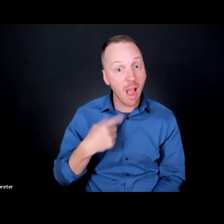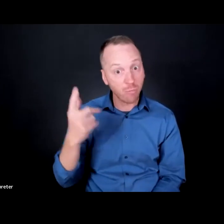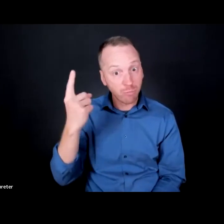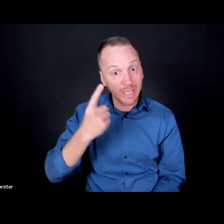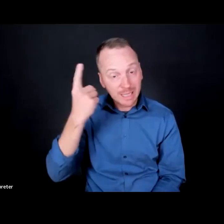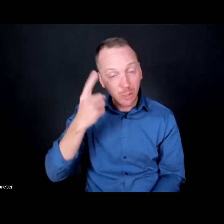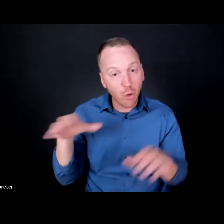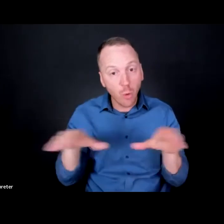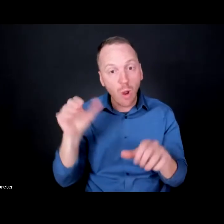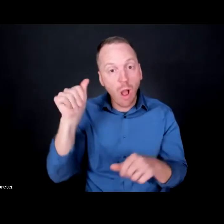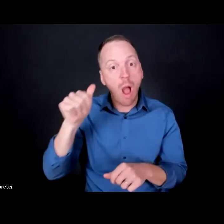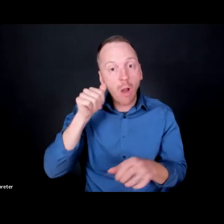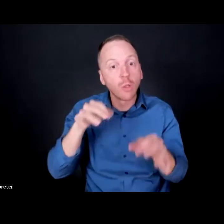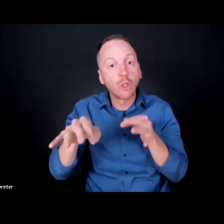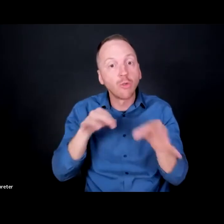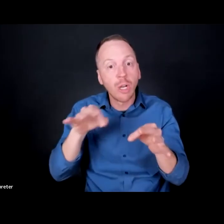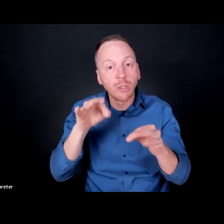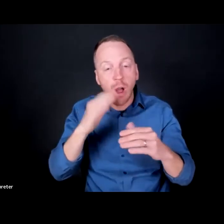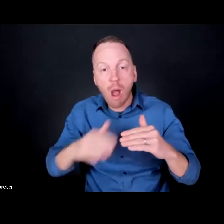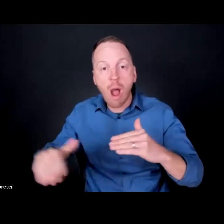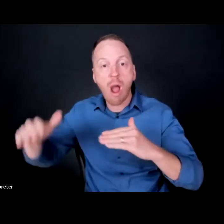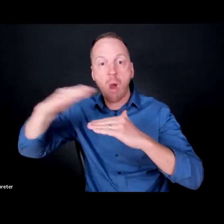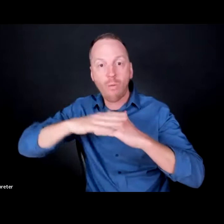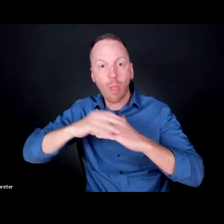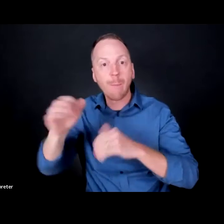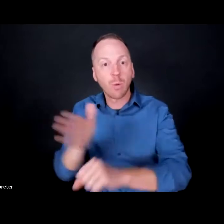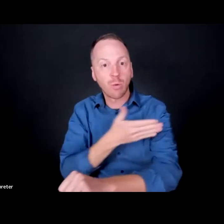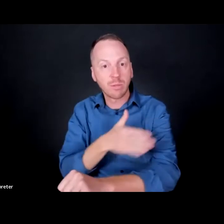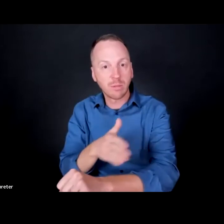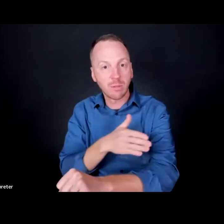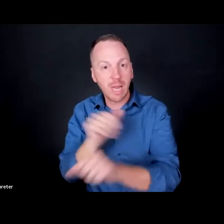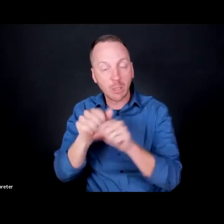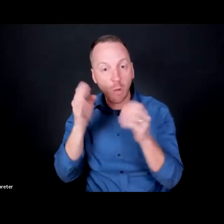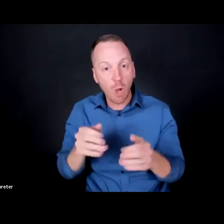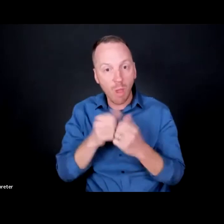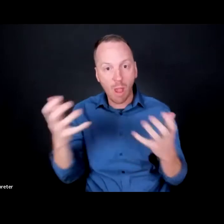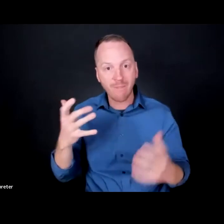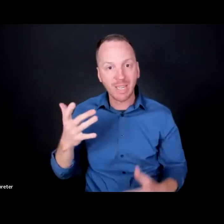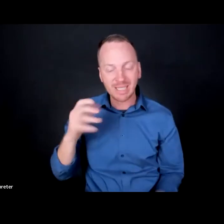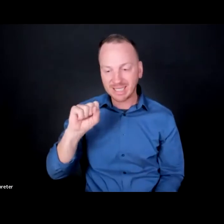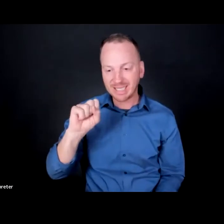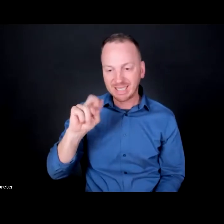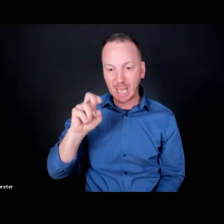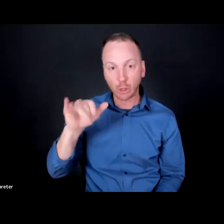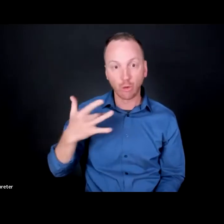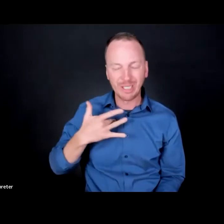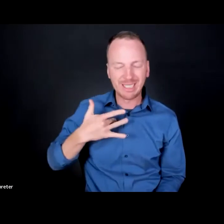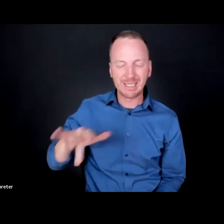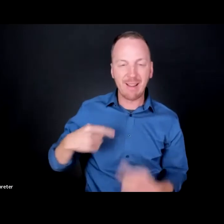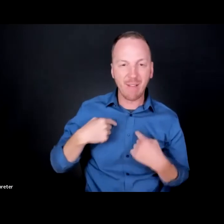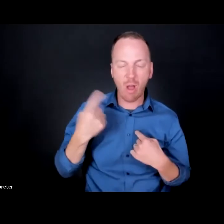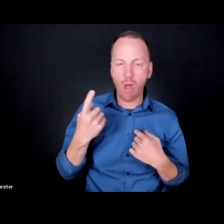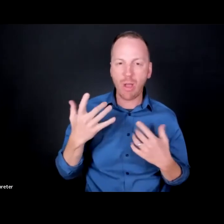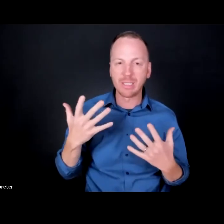consider doing audio description on top of the music, which, as a person with a lot of sensory sensitivities, that